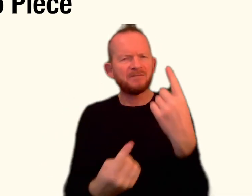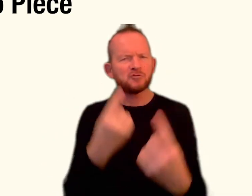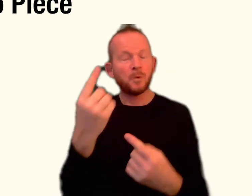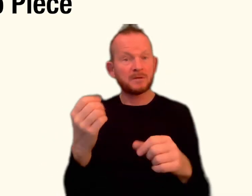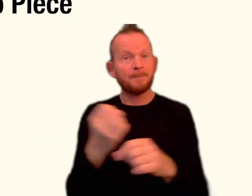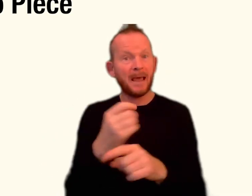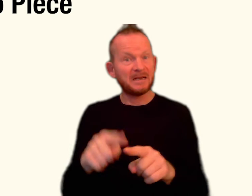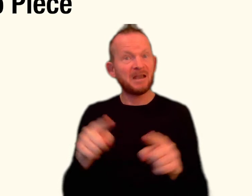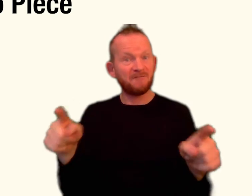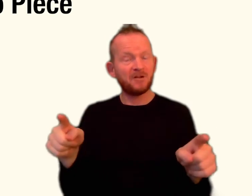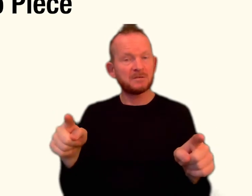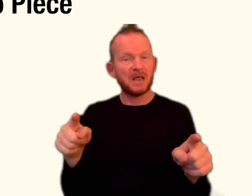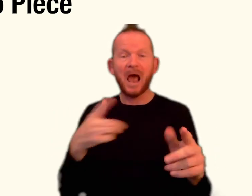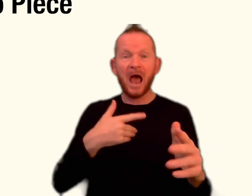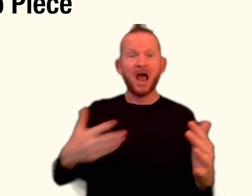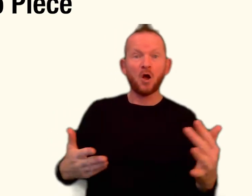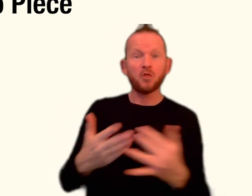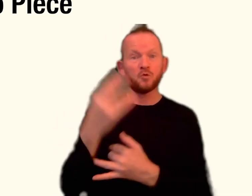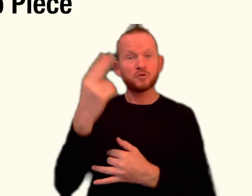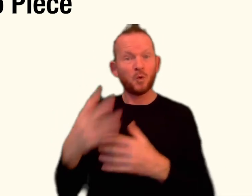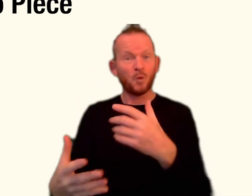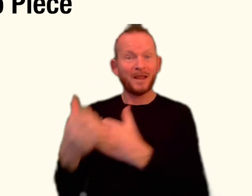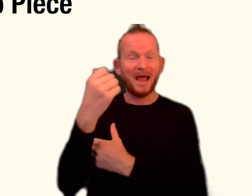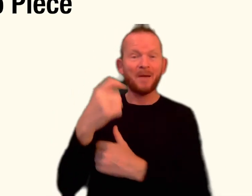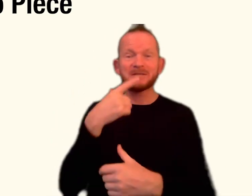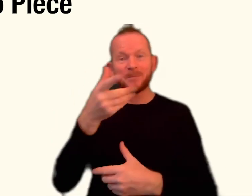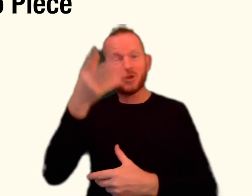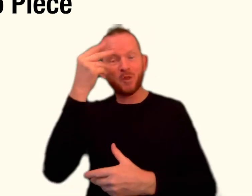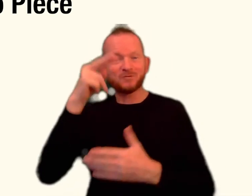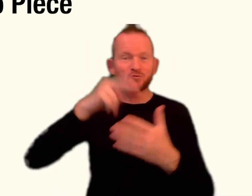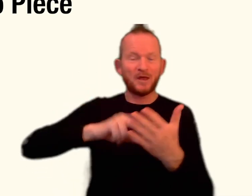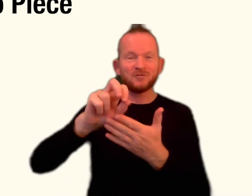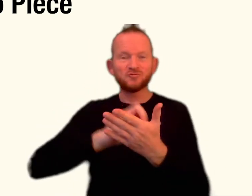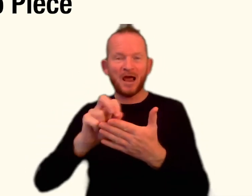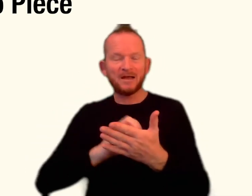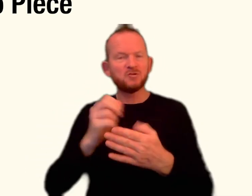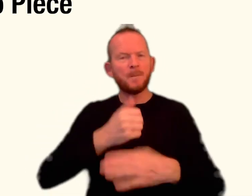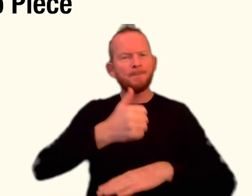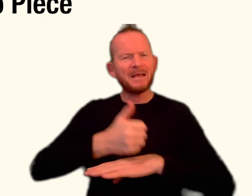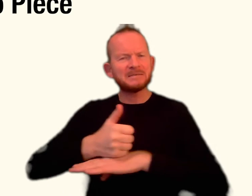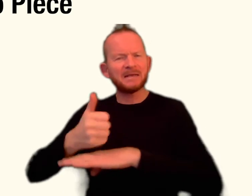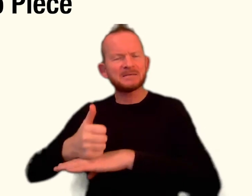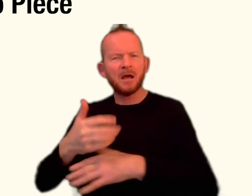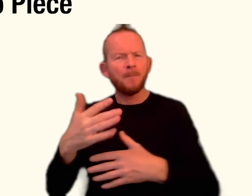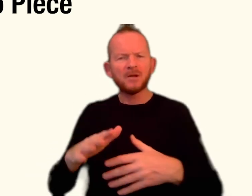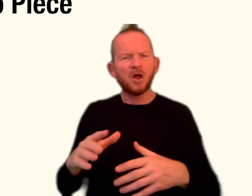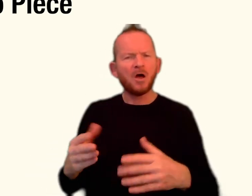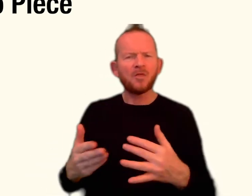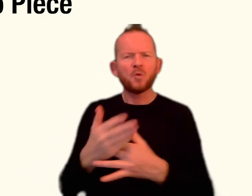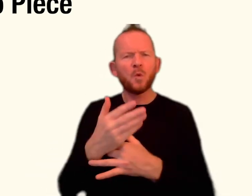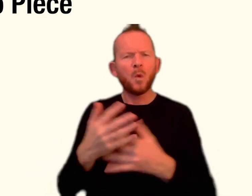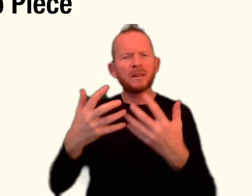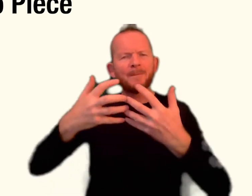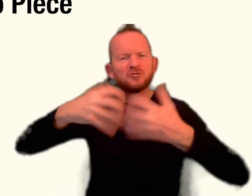made the difference. I got through school, I was able to learn to read and write and do the basics, but not due to